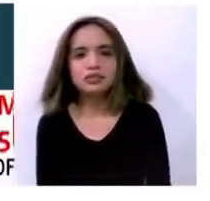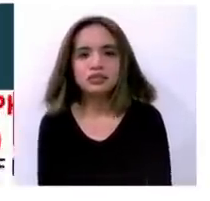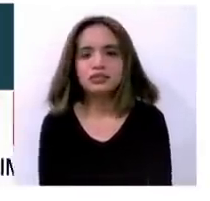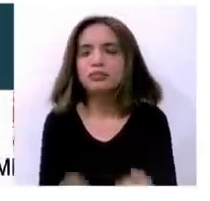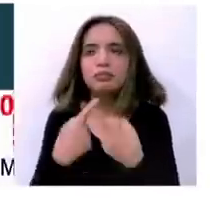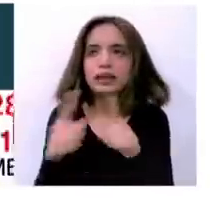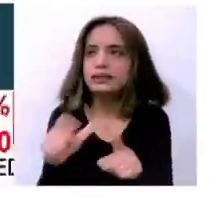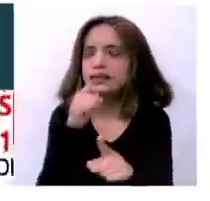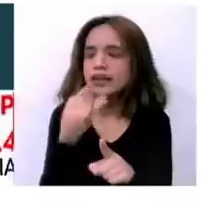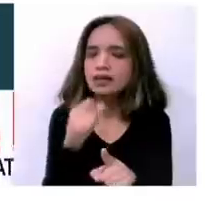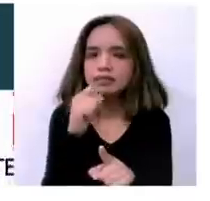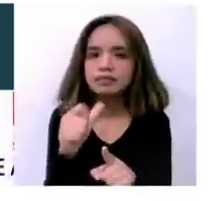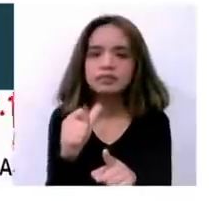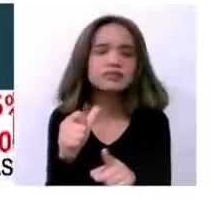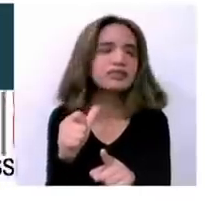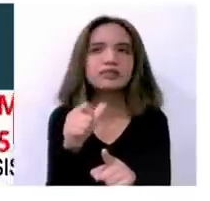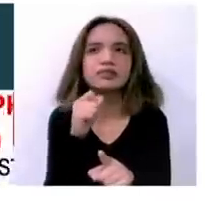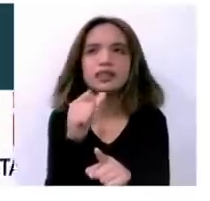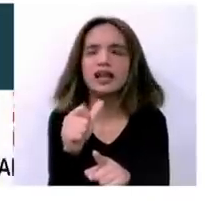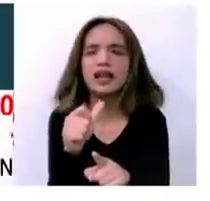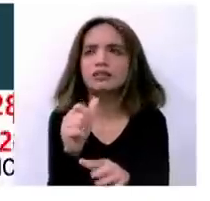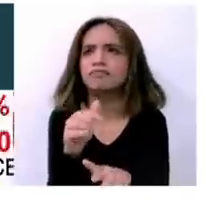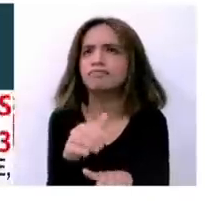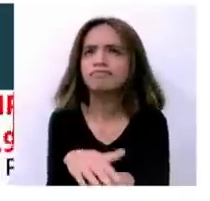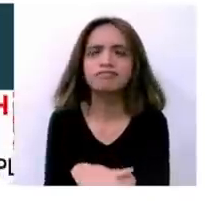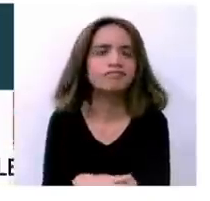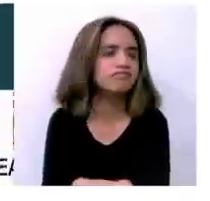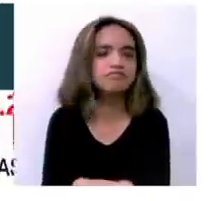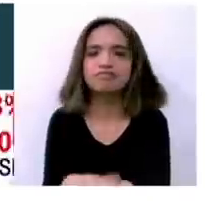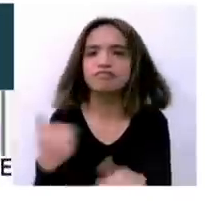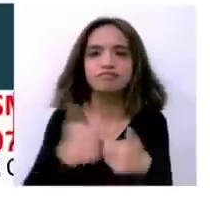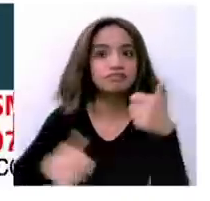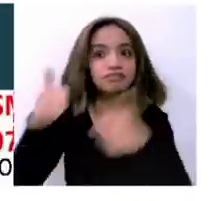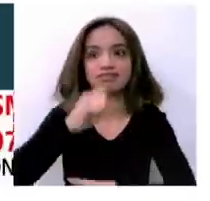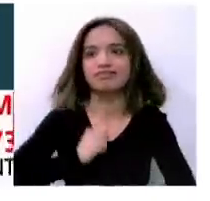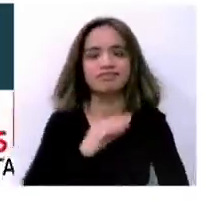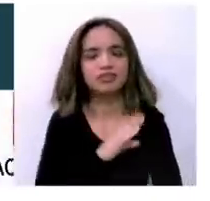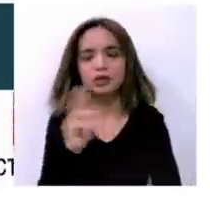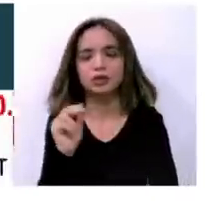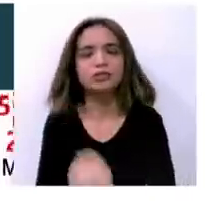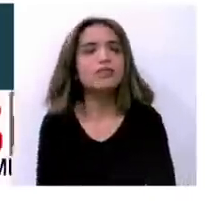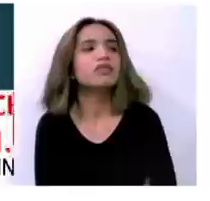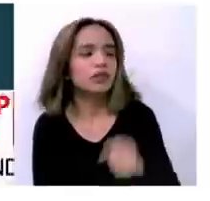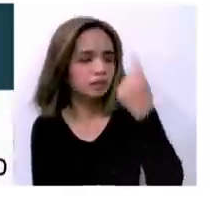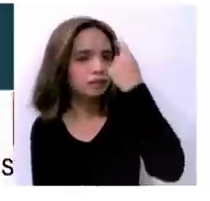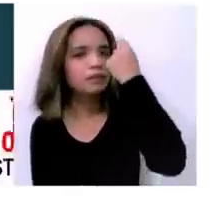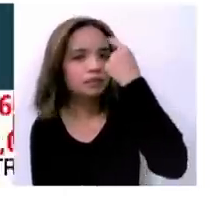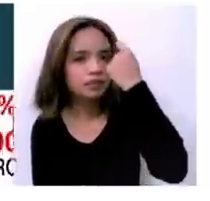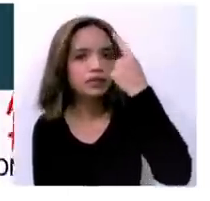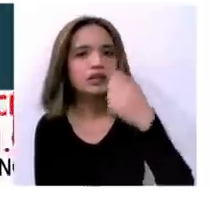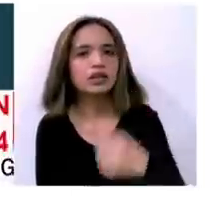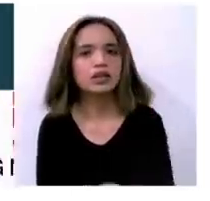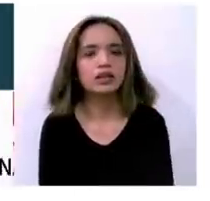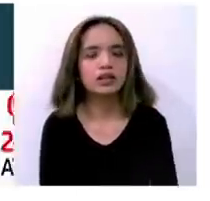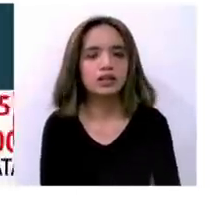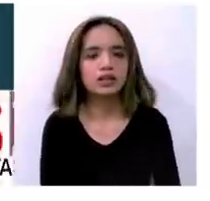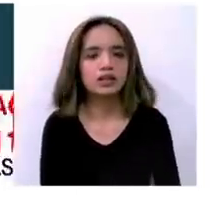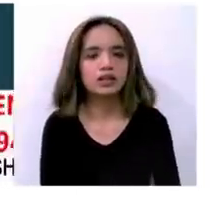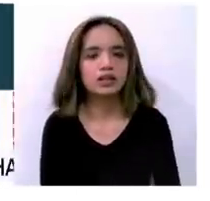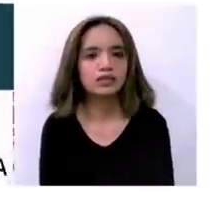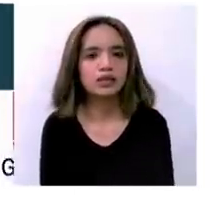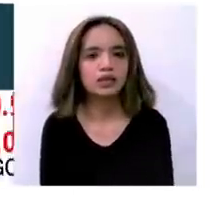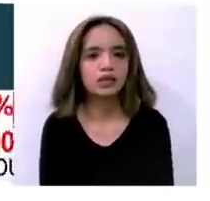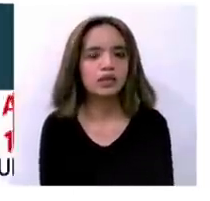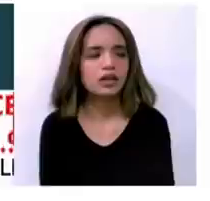Not top officials, not chief of staff level. Understand. And also, before we got you in,